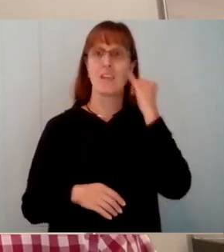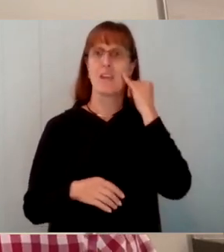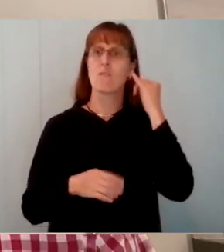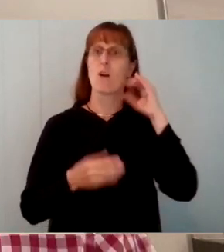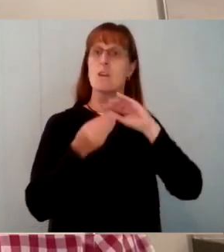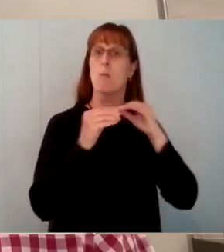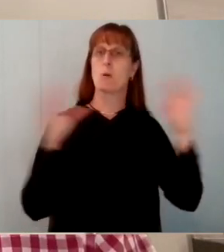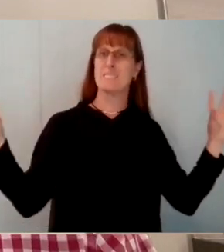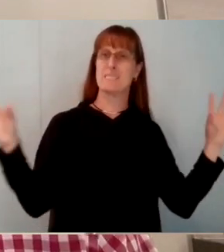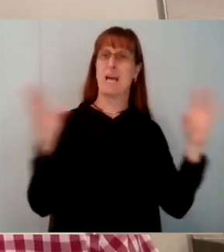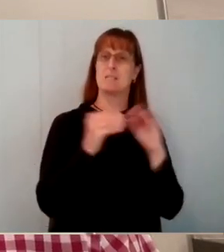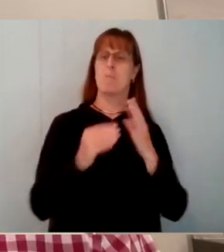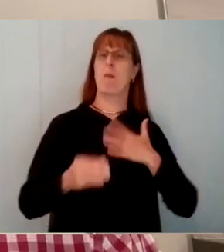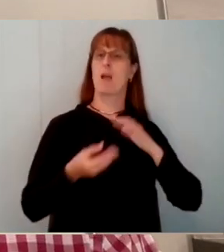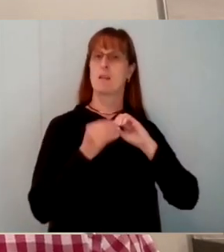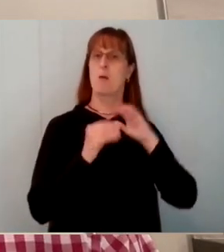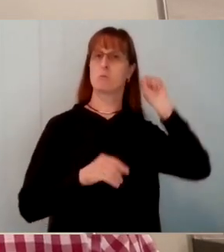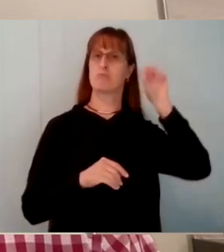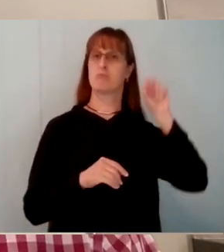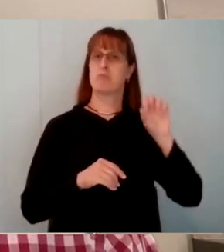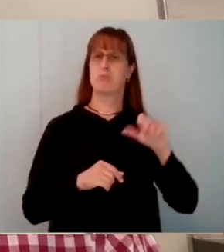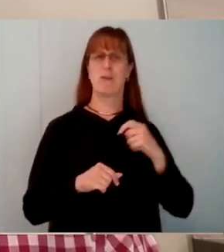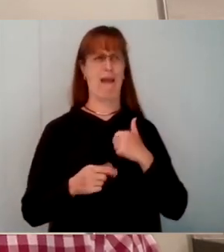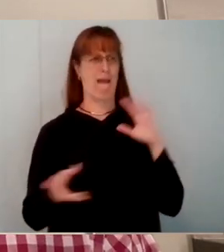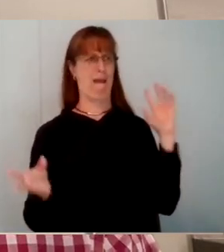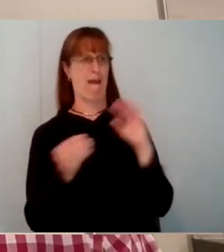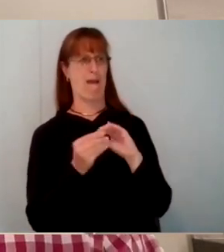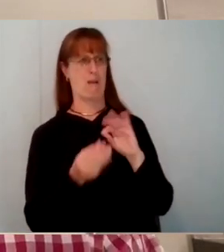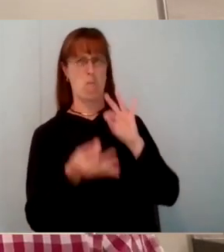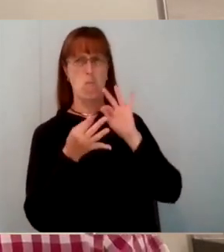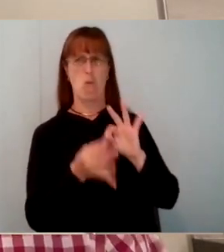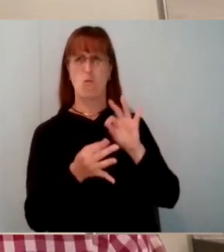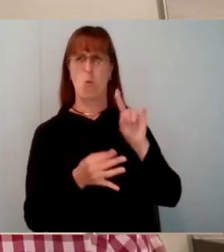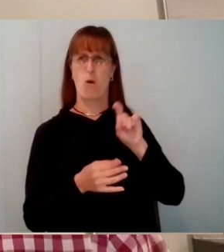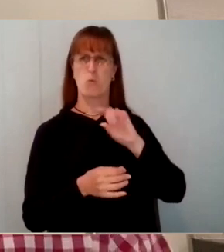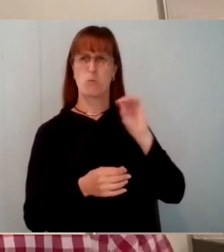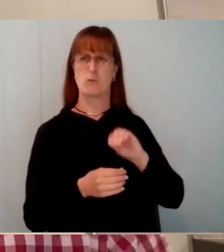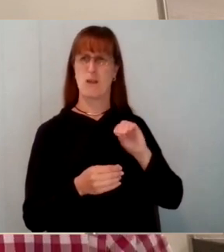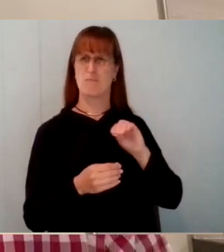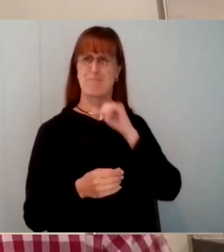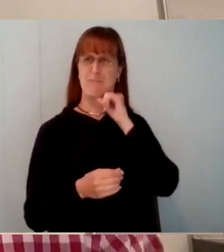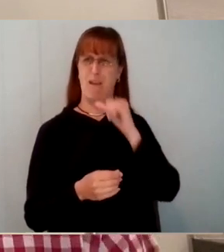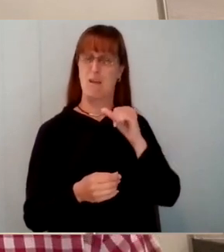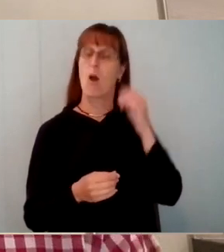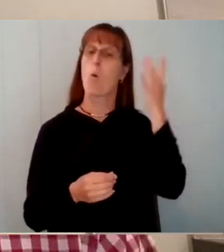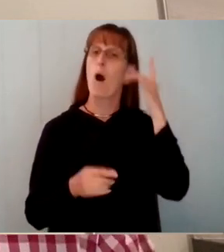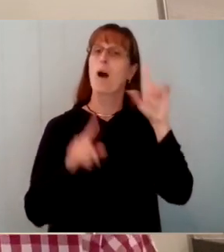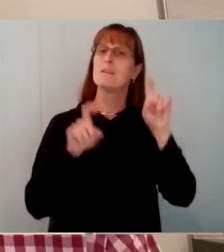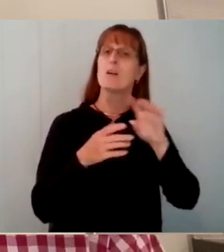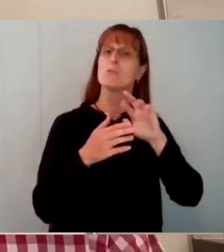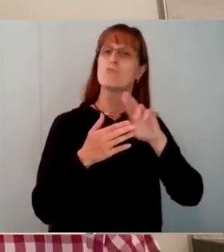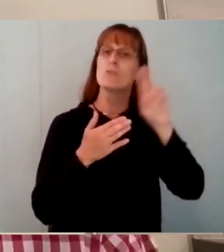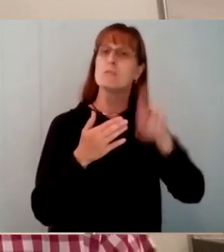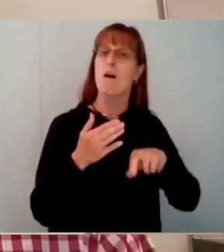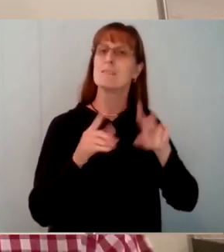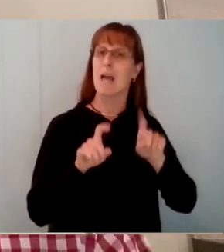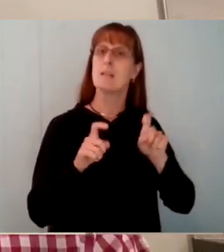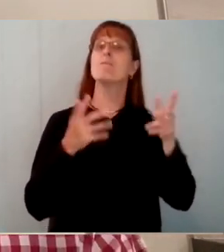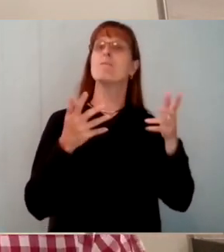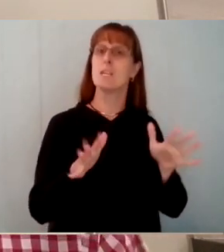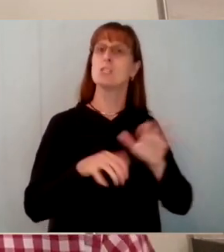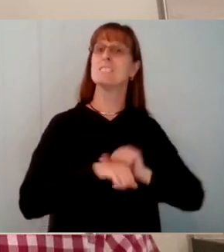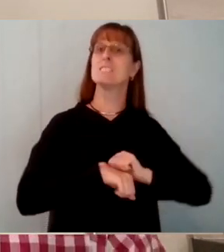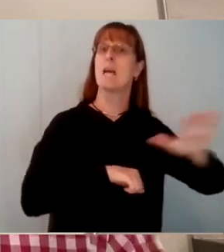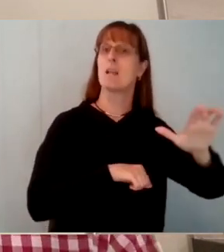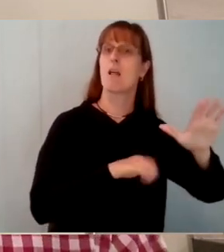the data I give you on testing, it doesn't come out perfectly, and that part of the reason is that we don't have test results back yet. And so